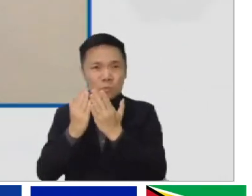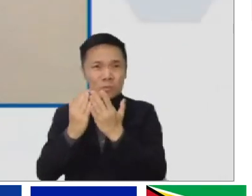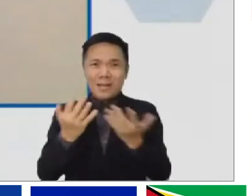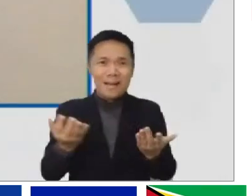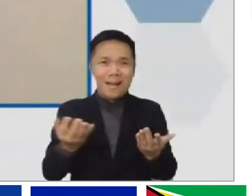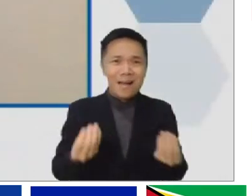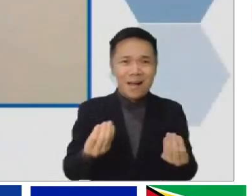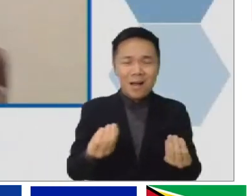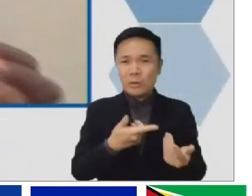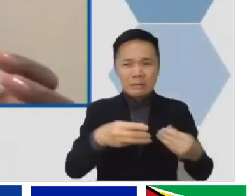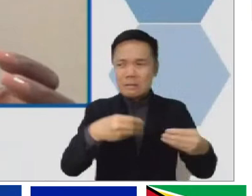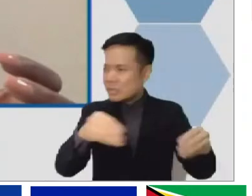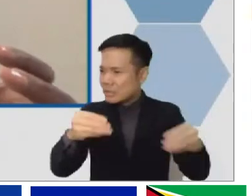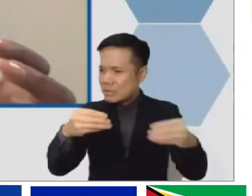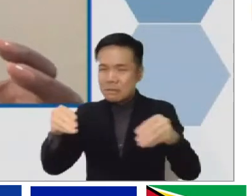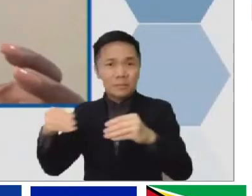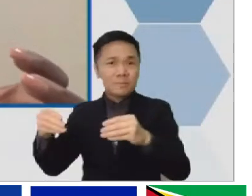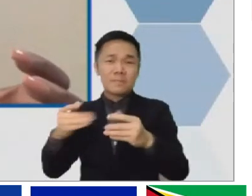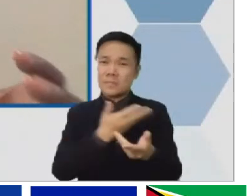small income